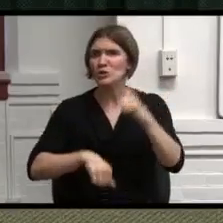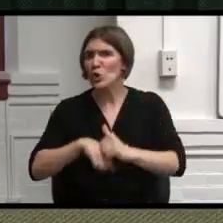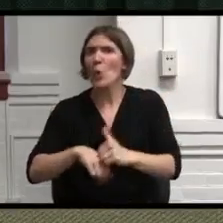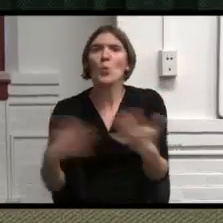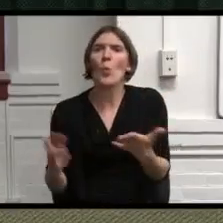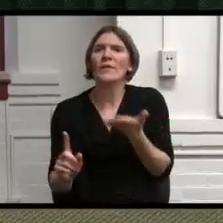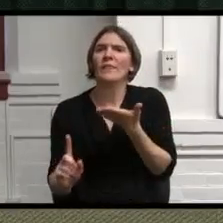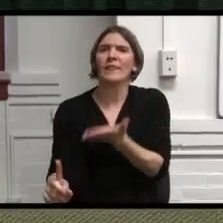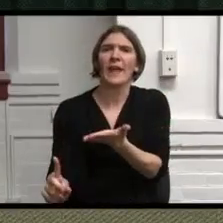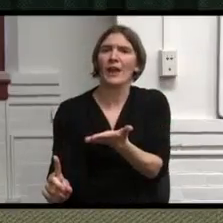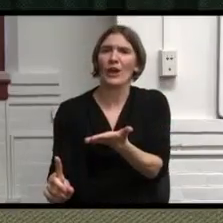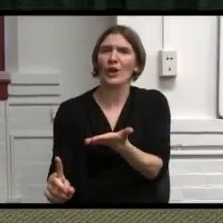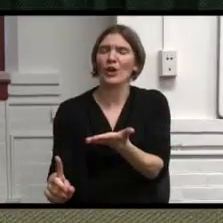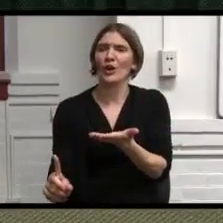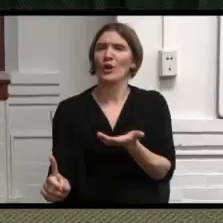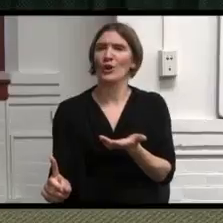just,